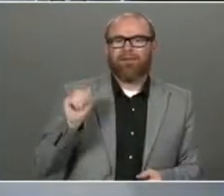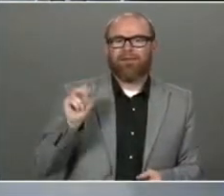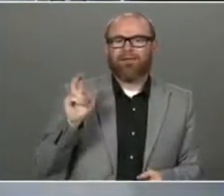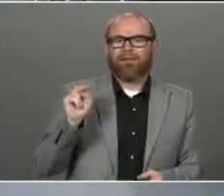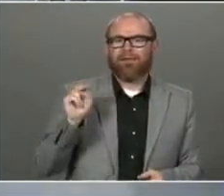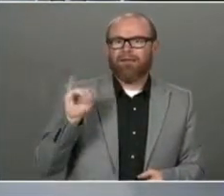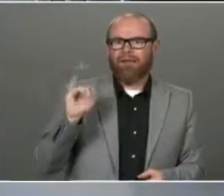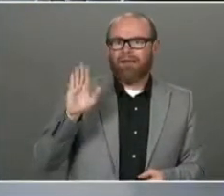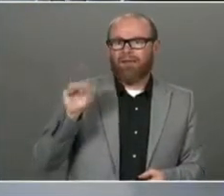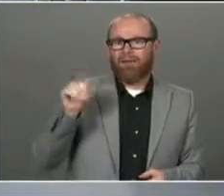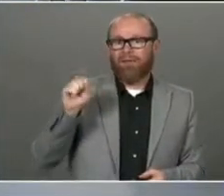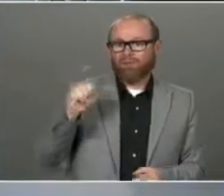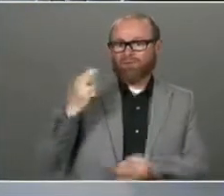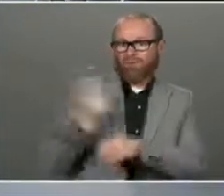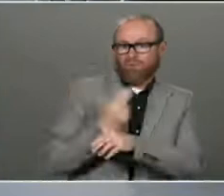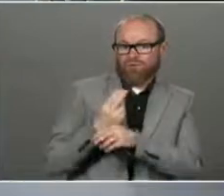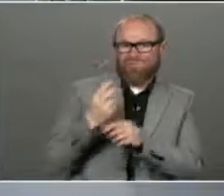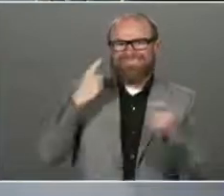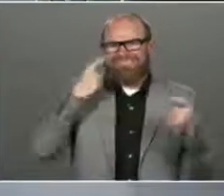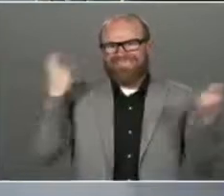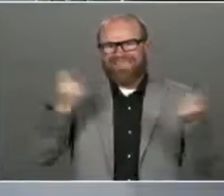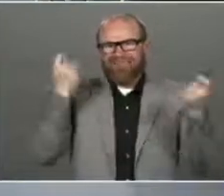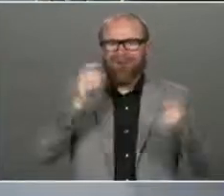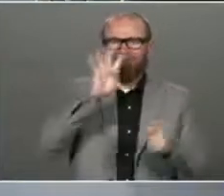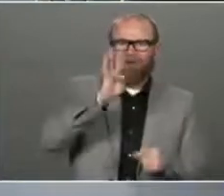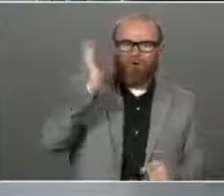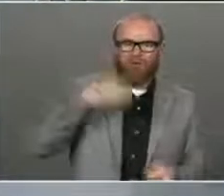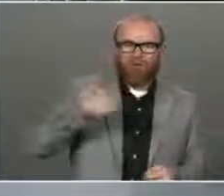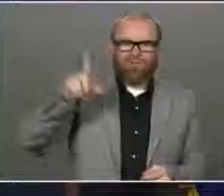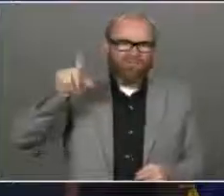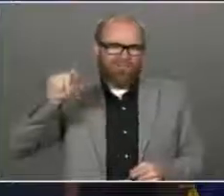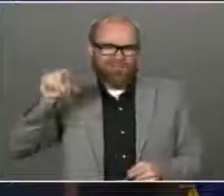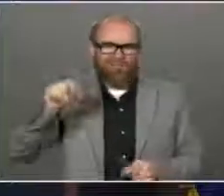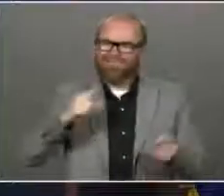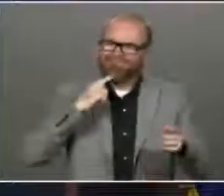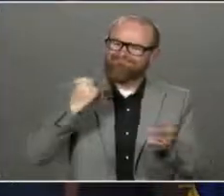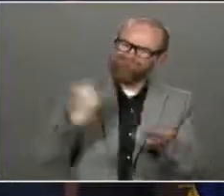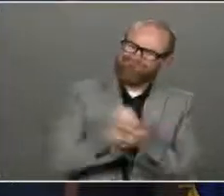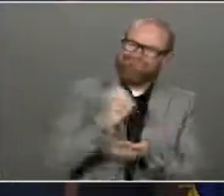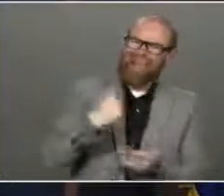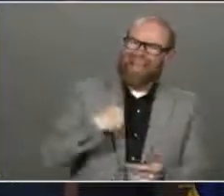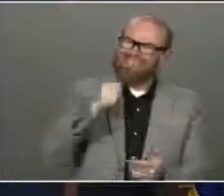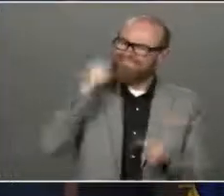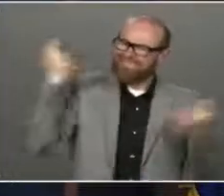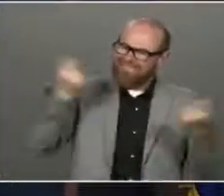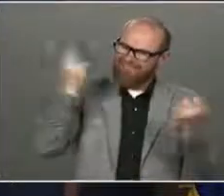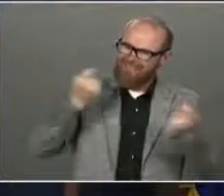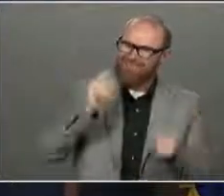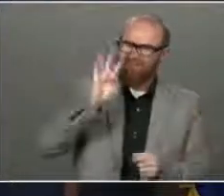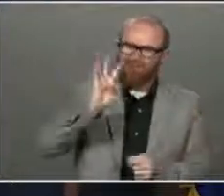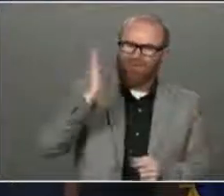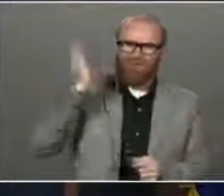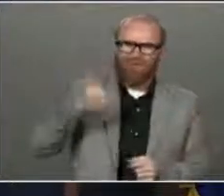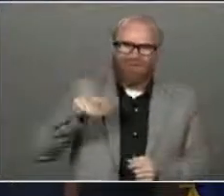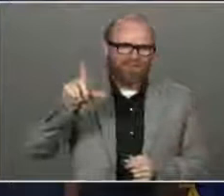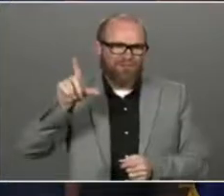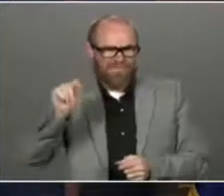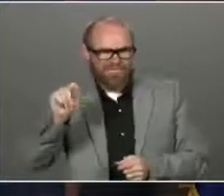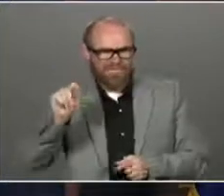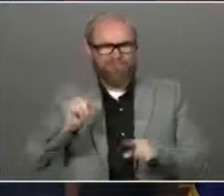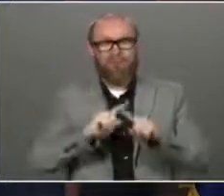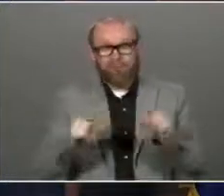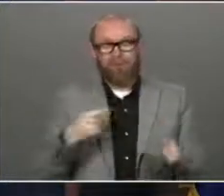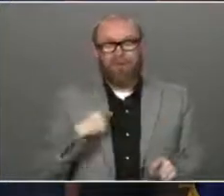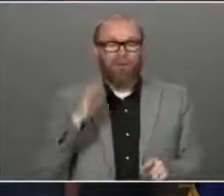state's medical marijuana program? Well, sure. I did not celebrate on 420, nor did I partake, but I will say